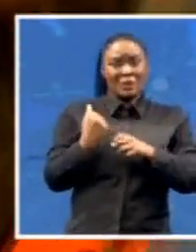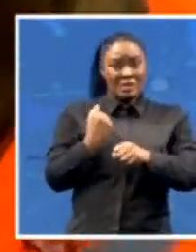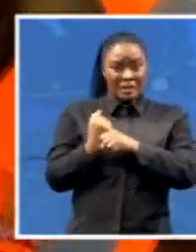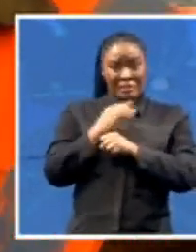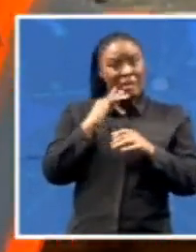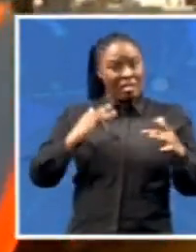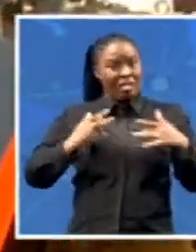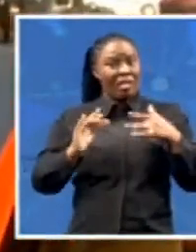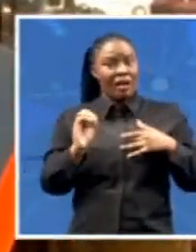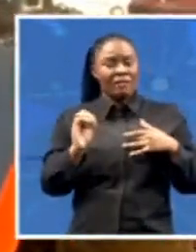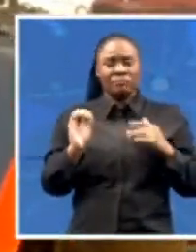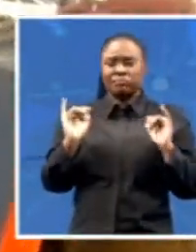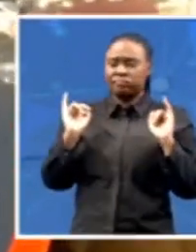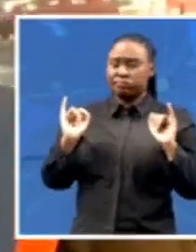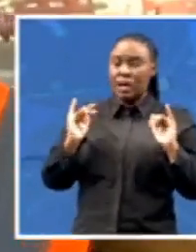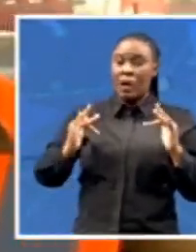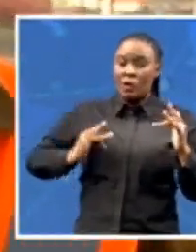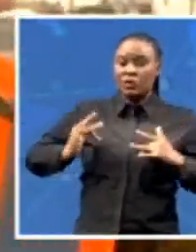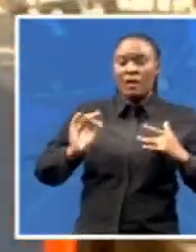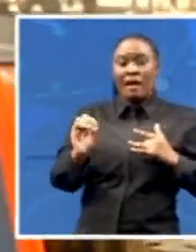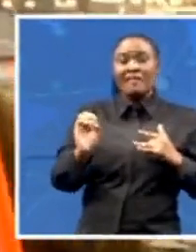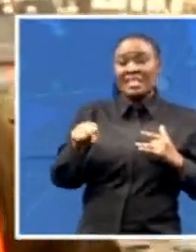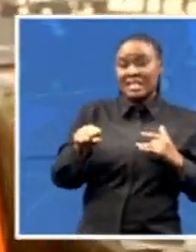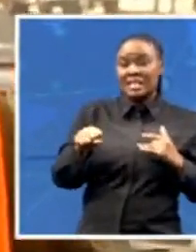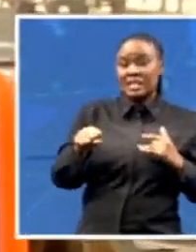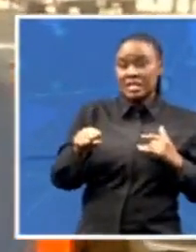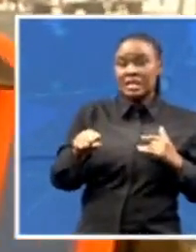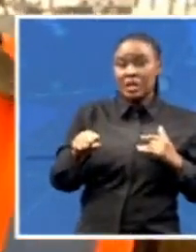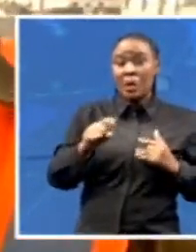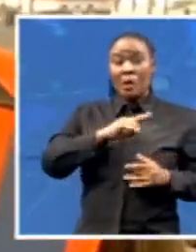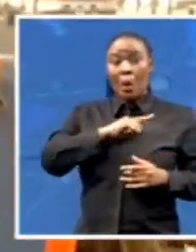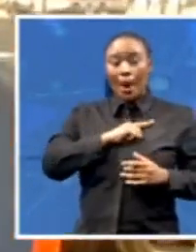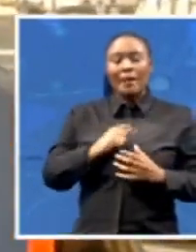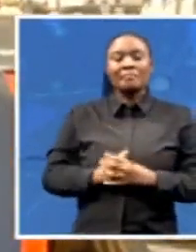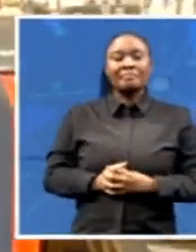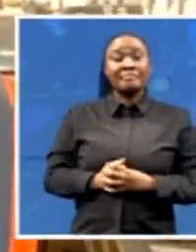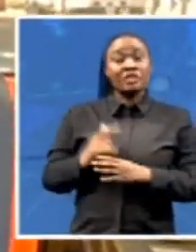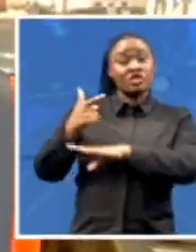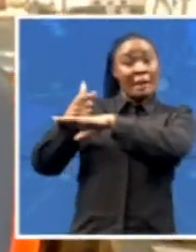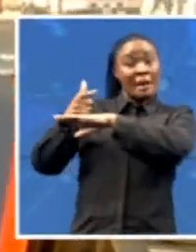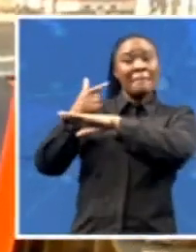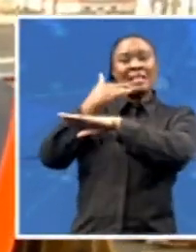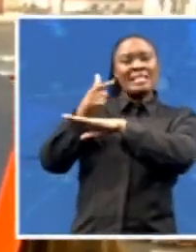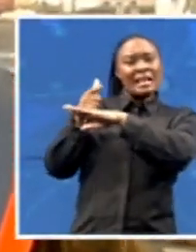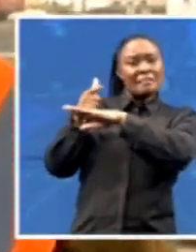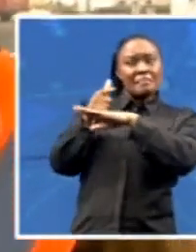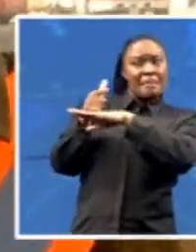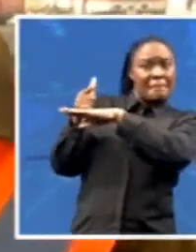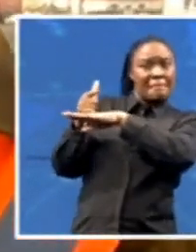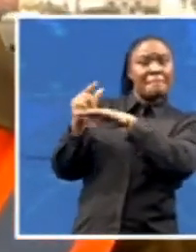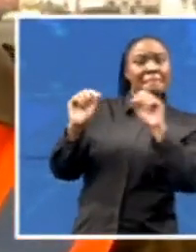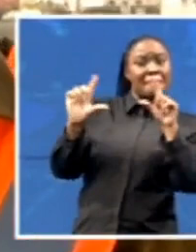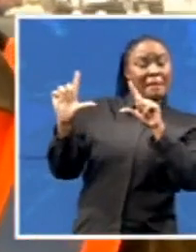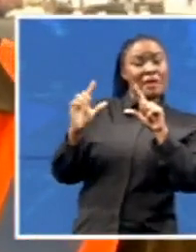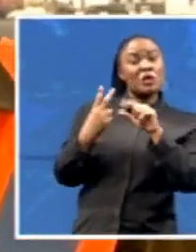of concern, Ms. Sellwane. You know, I think if the camera can show that side, these shops were banned for the second time in 2 years, and now